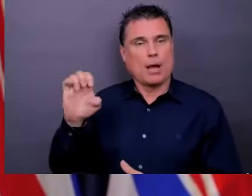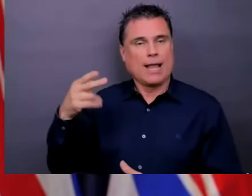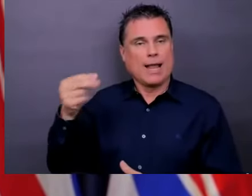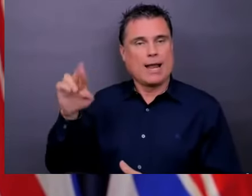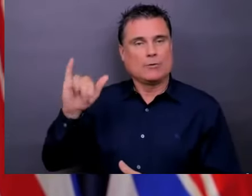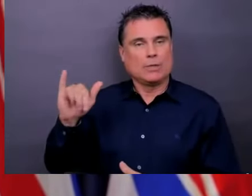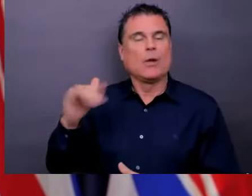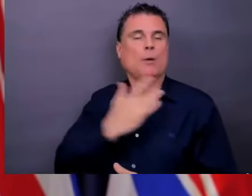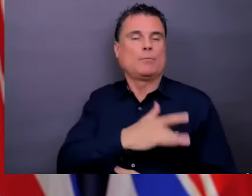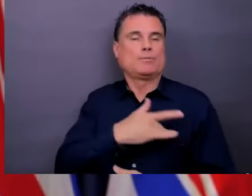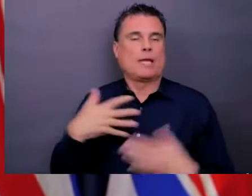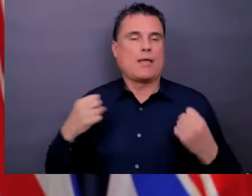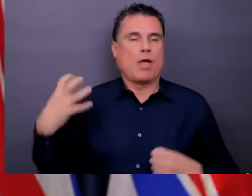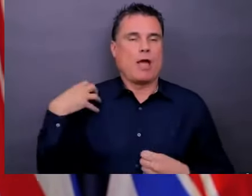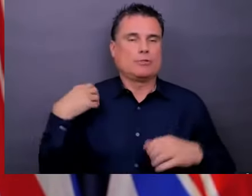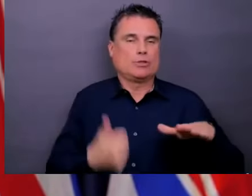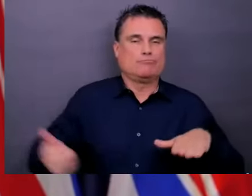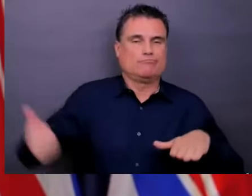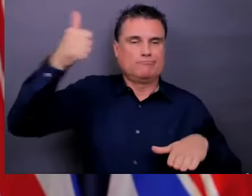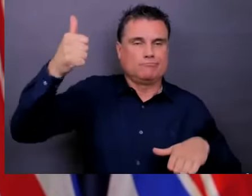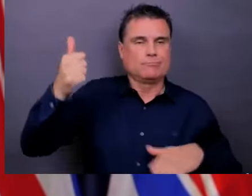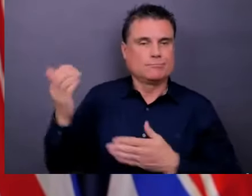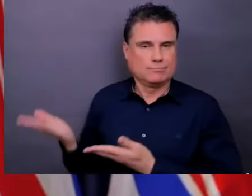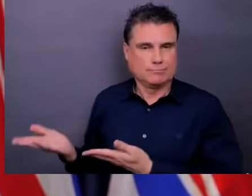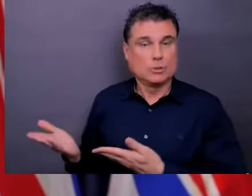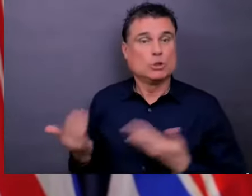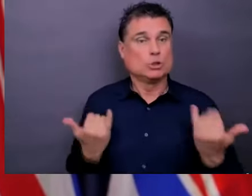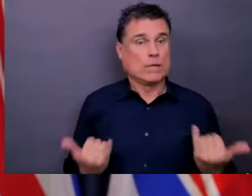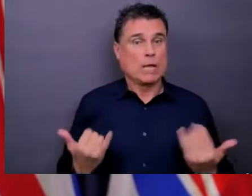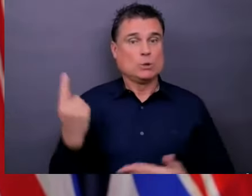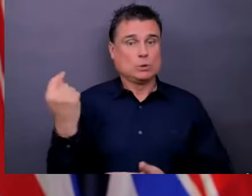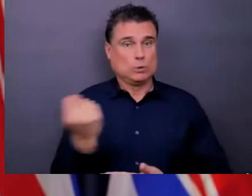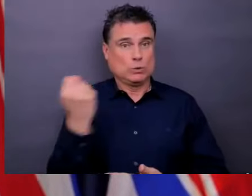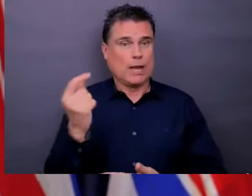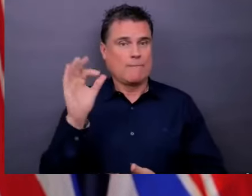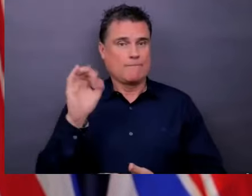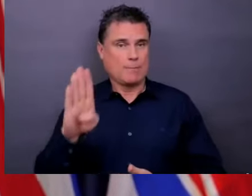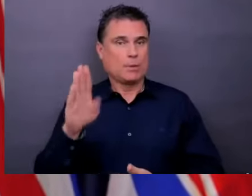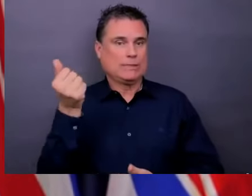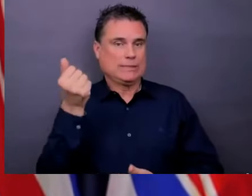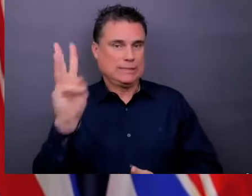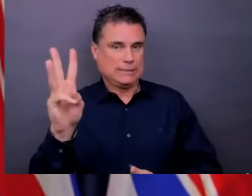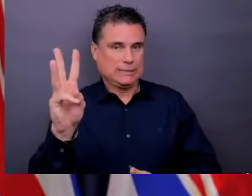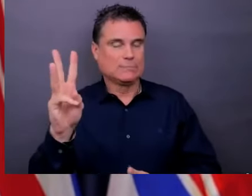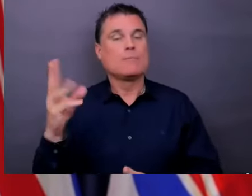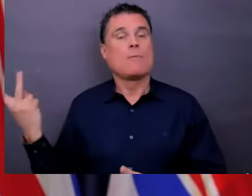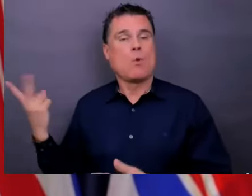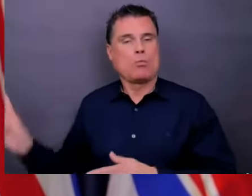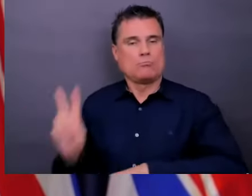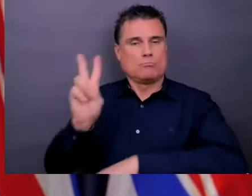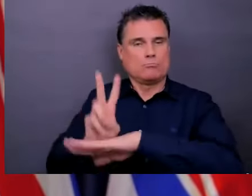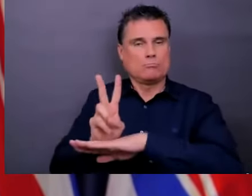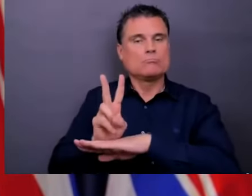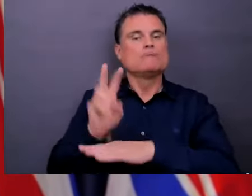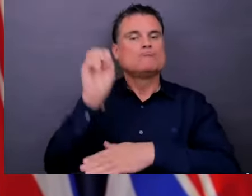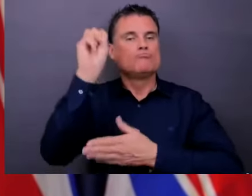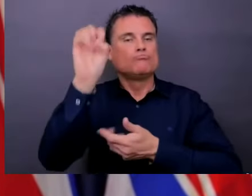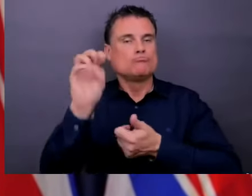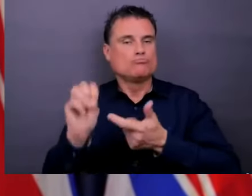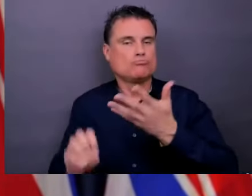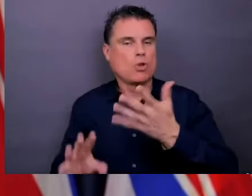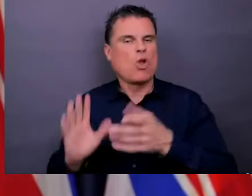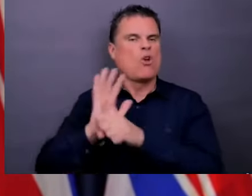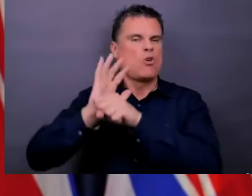for British Columbia for Tuesday, February the 16th. We'll be providing written briefings tomorrow,